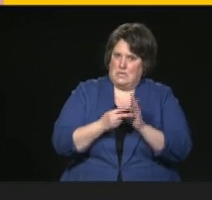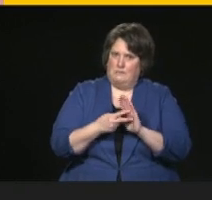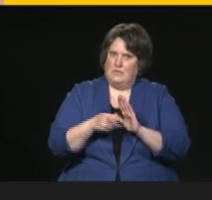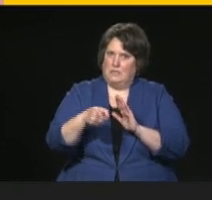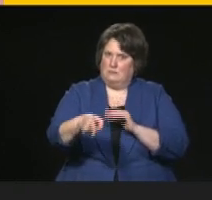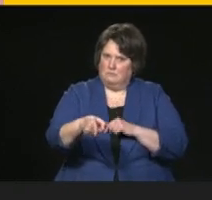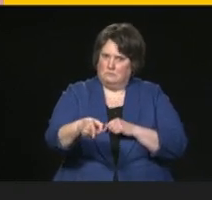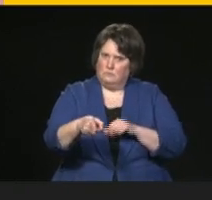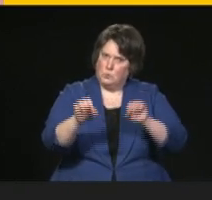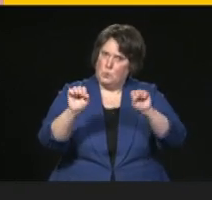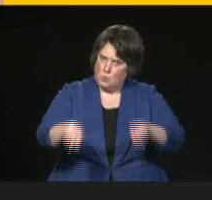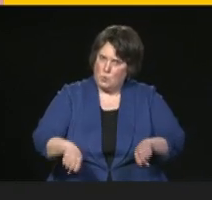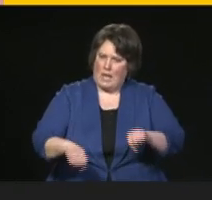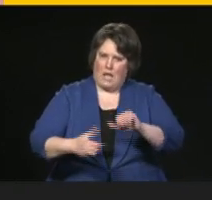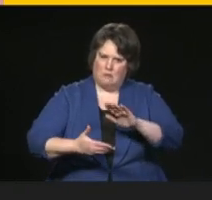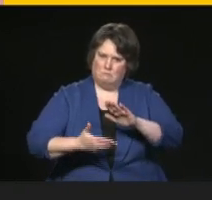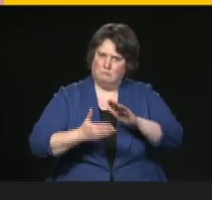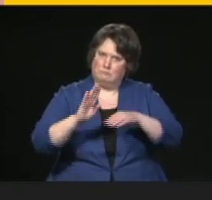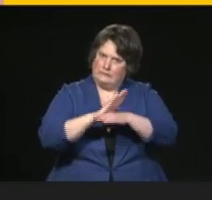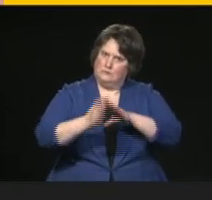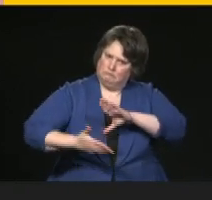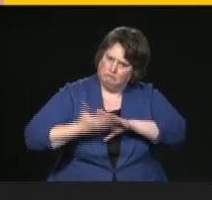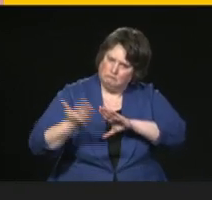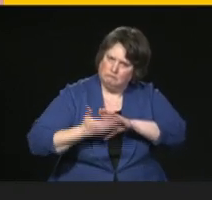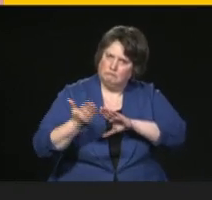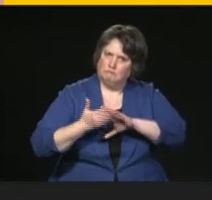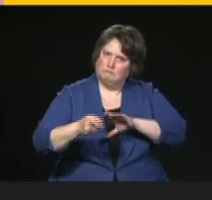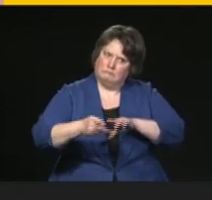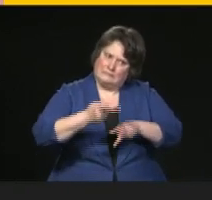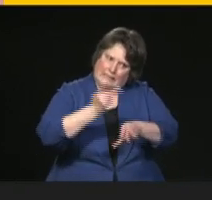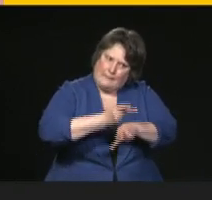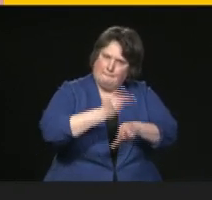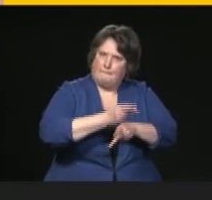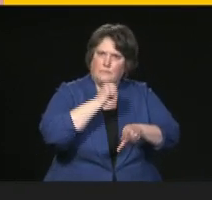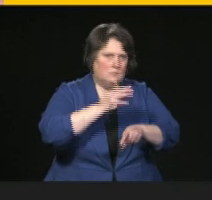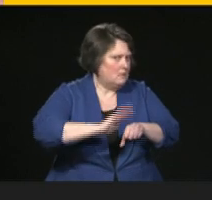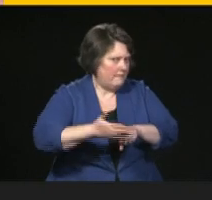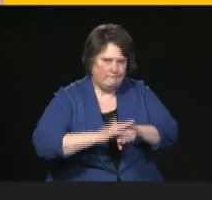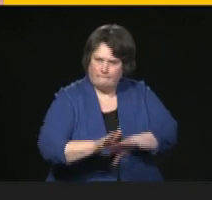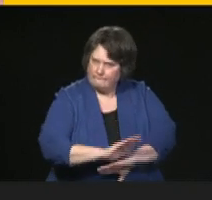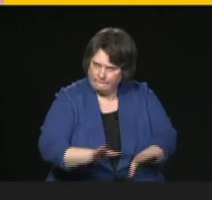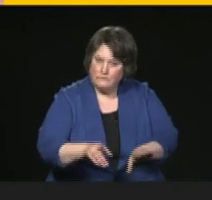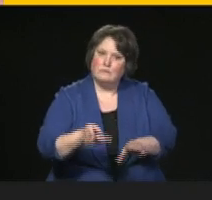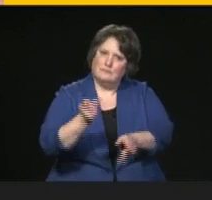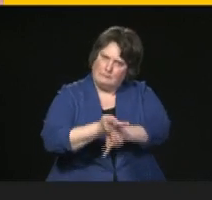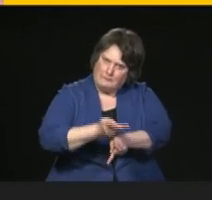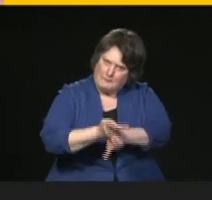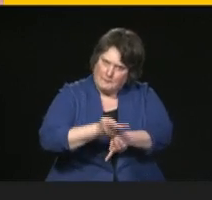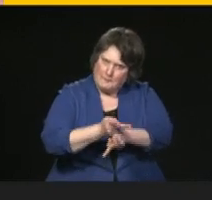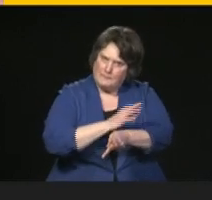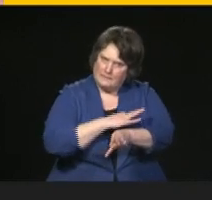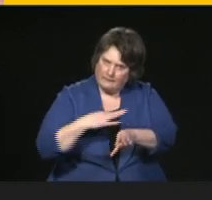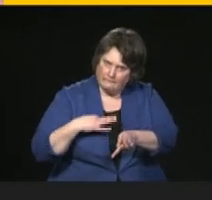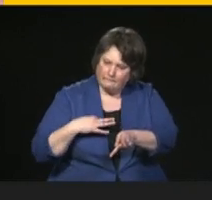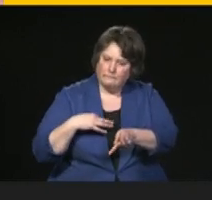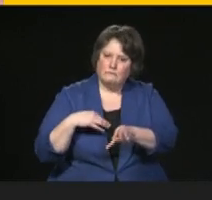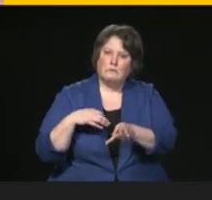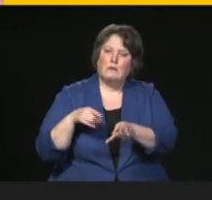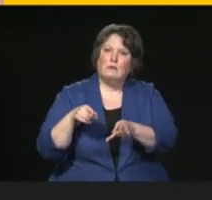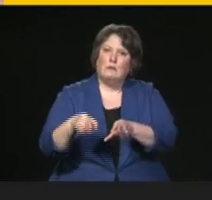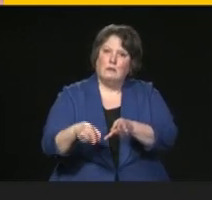your connection with your employees, but also it allows you to, in coming weeks, to continue to keep them